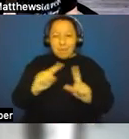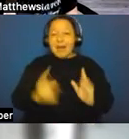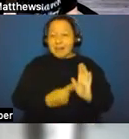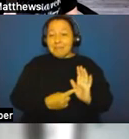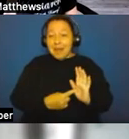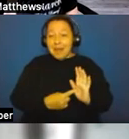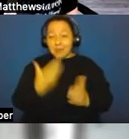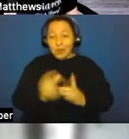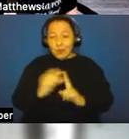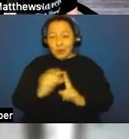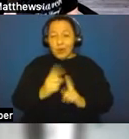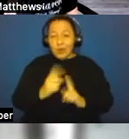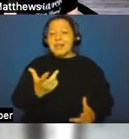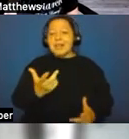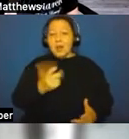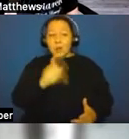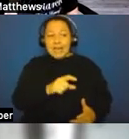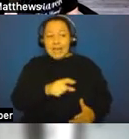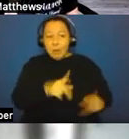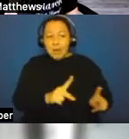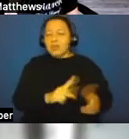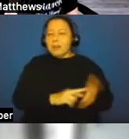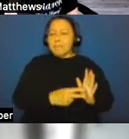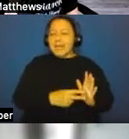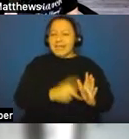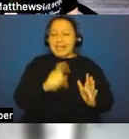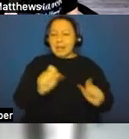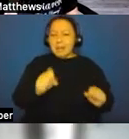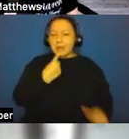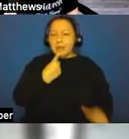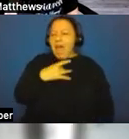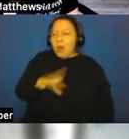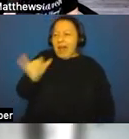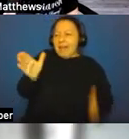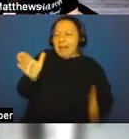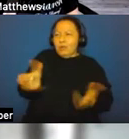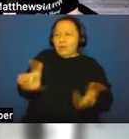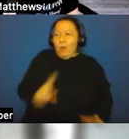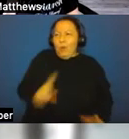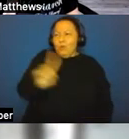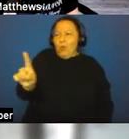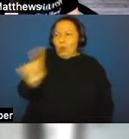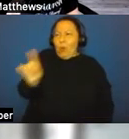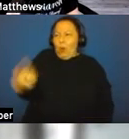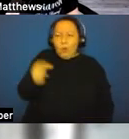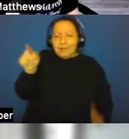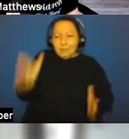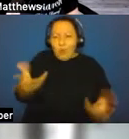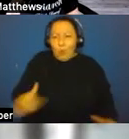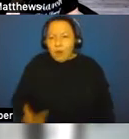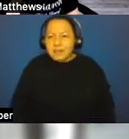them. One of the things that when I was coming out of my violence, I was